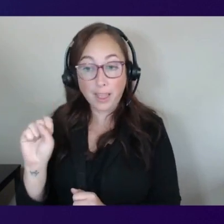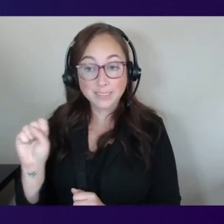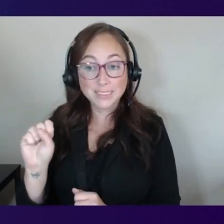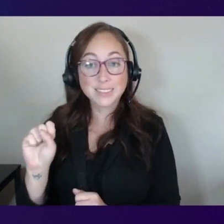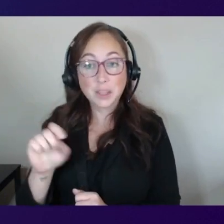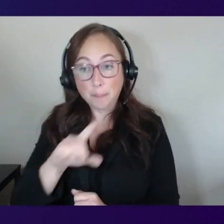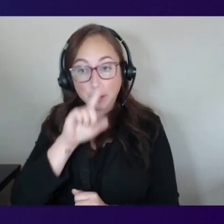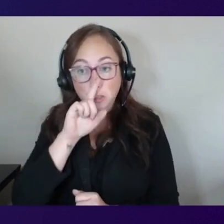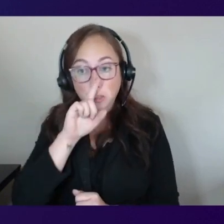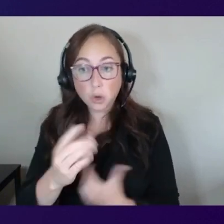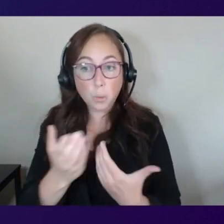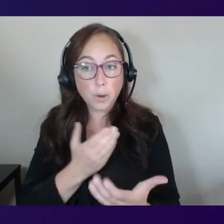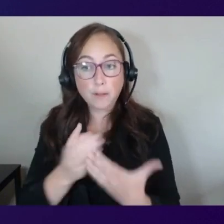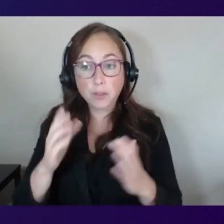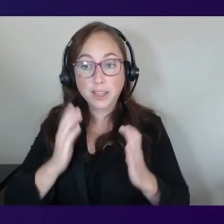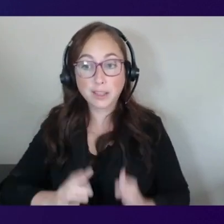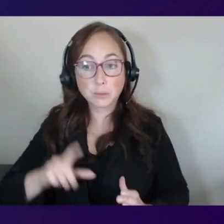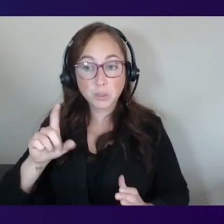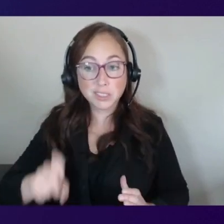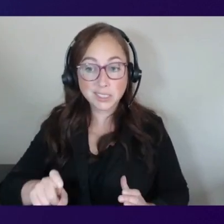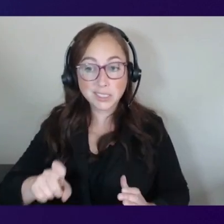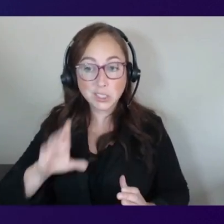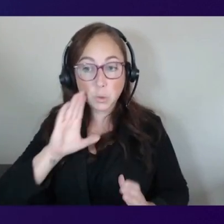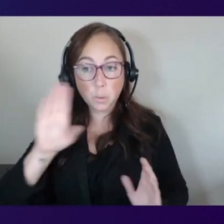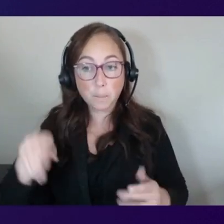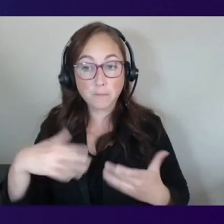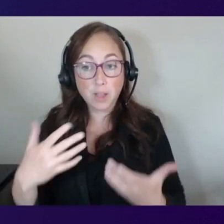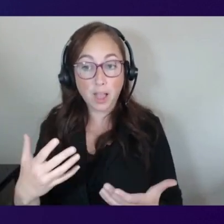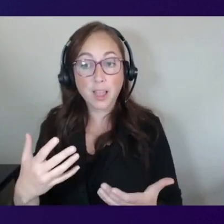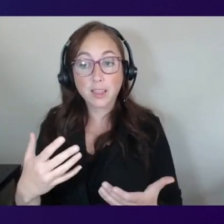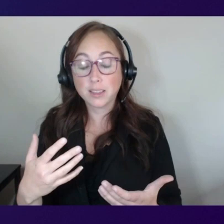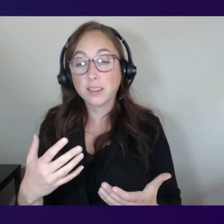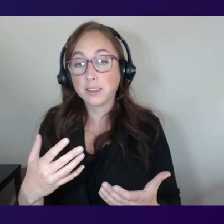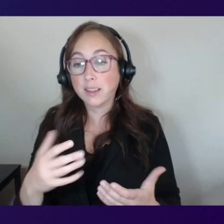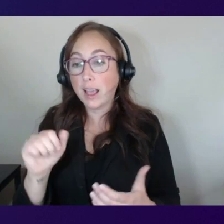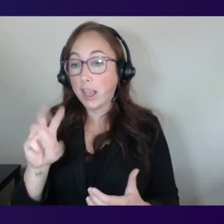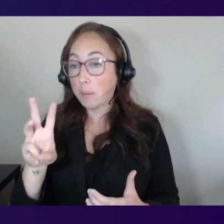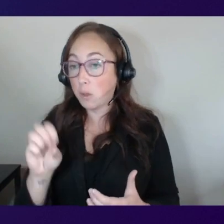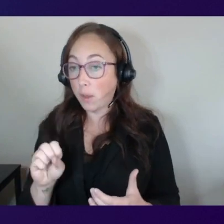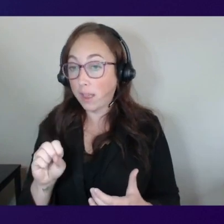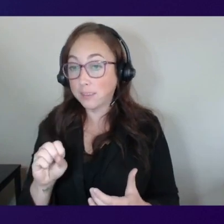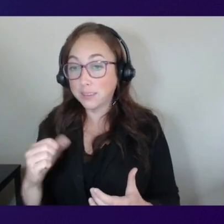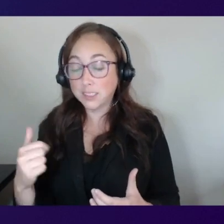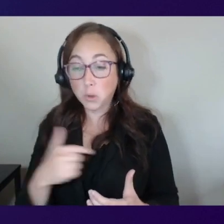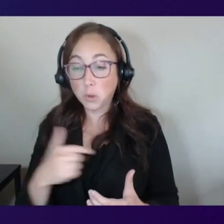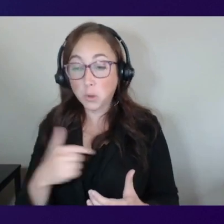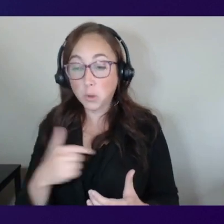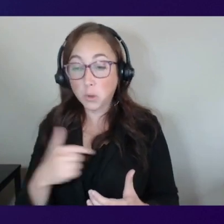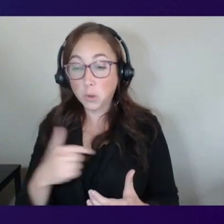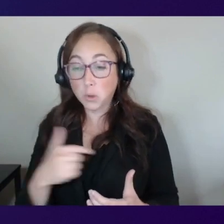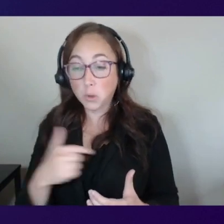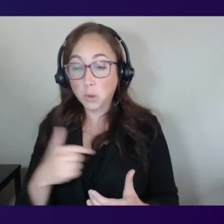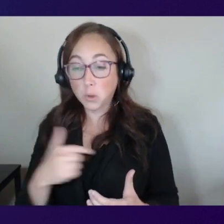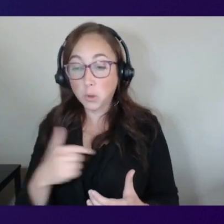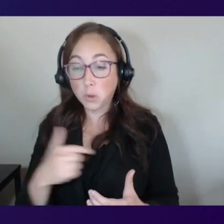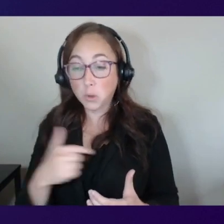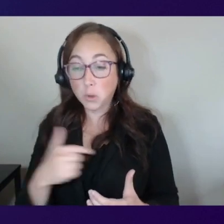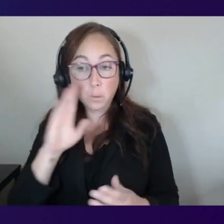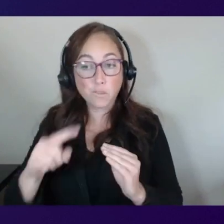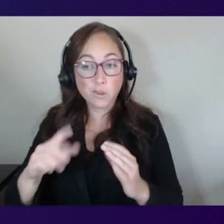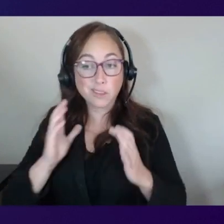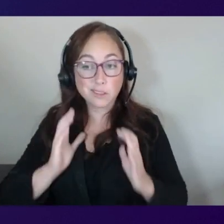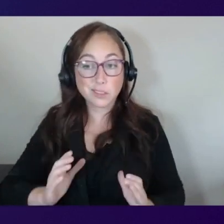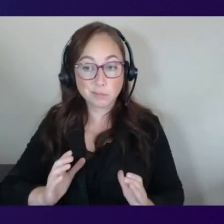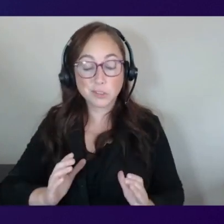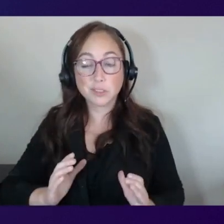wherever they're at in their journey. And with Amazon Workspaces Core, we're able to really kind of provide more to that story and really meet the